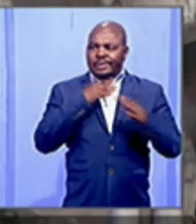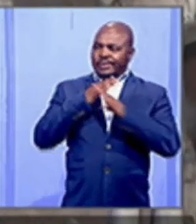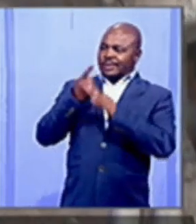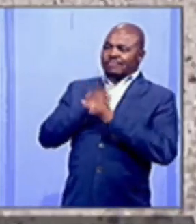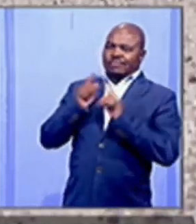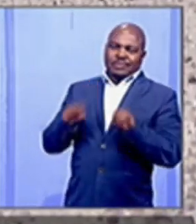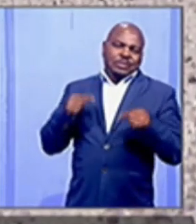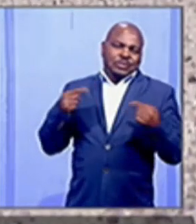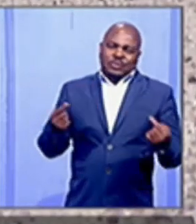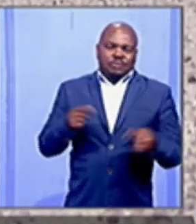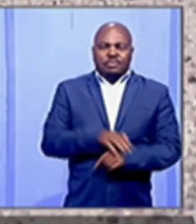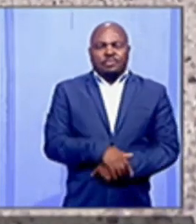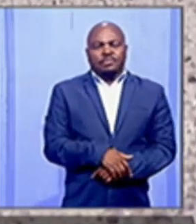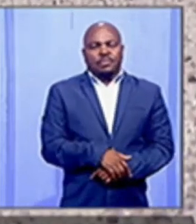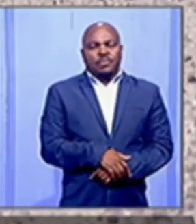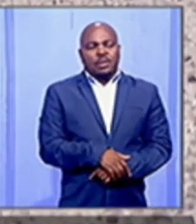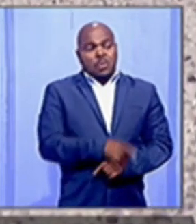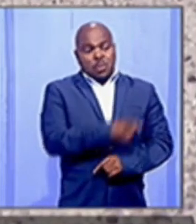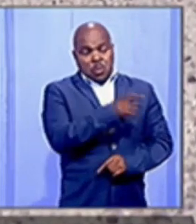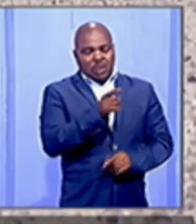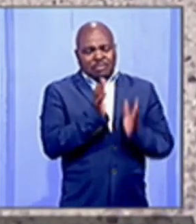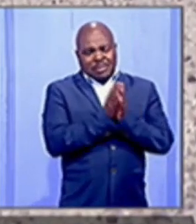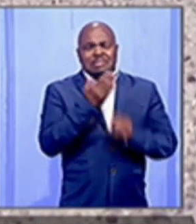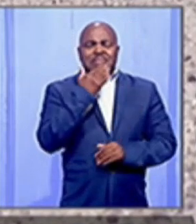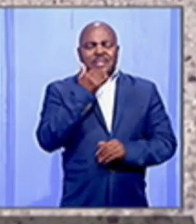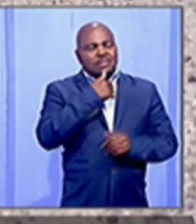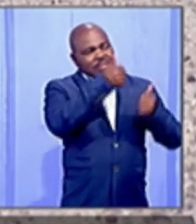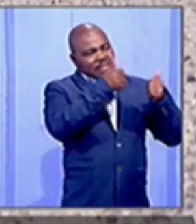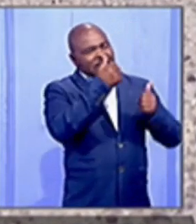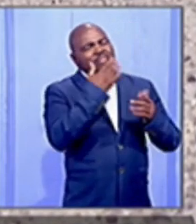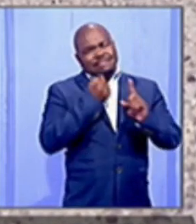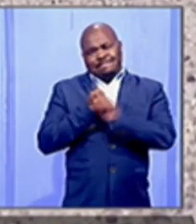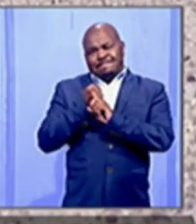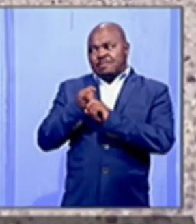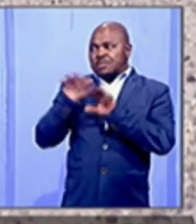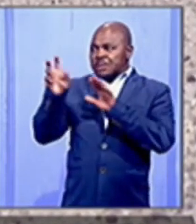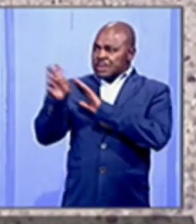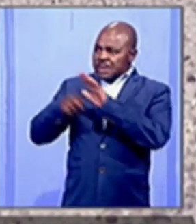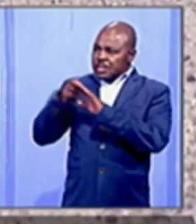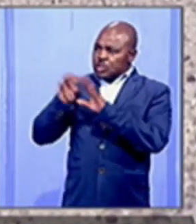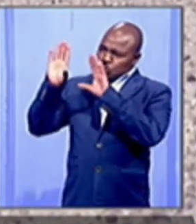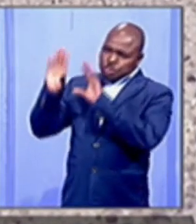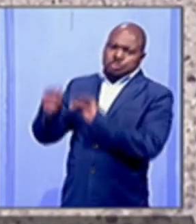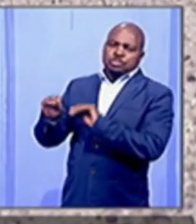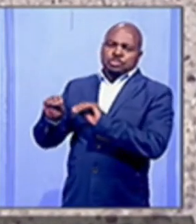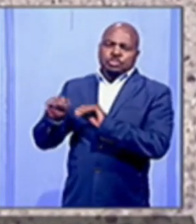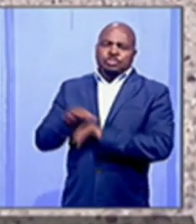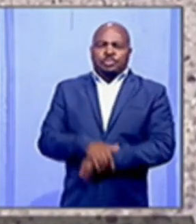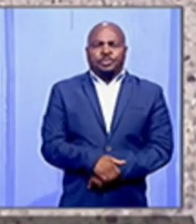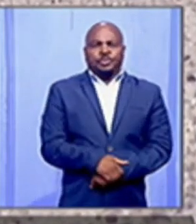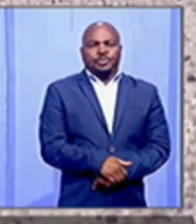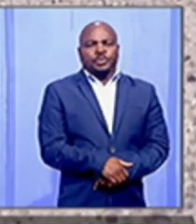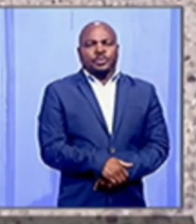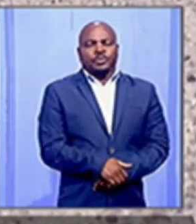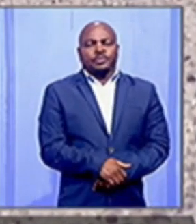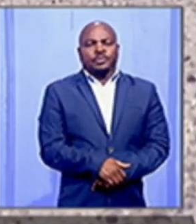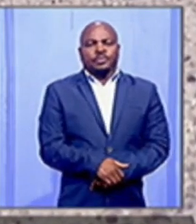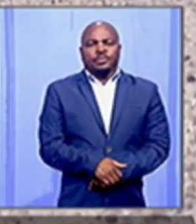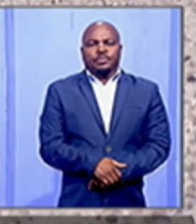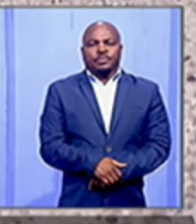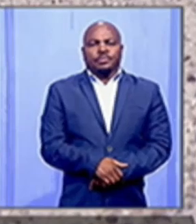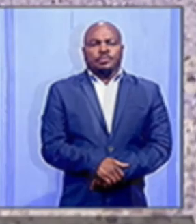ka motsi wa tlalelo. Ba ikuela gore bothati bo dire ka natla go fedisa bogodu jwa leruo. Itumeleng Khajane, SABC News,